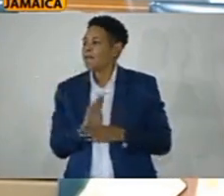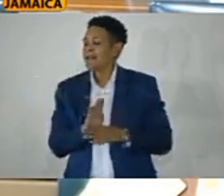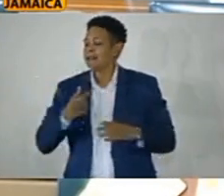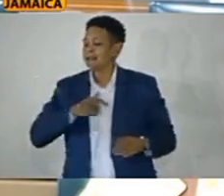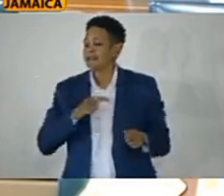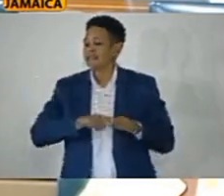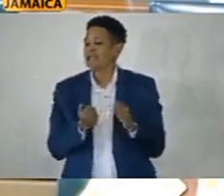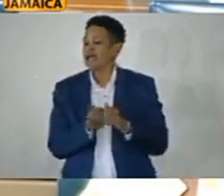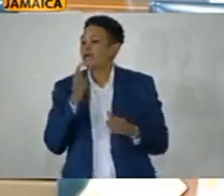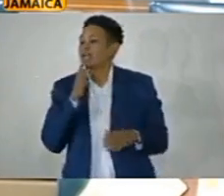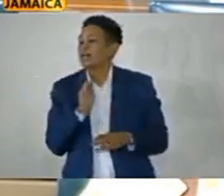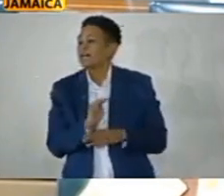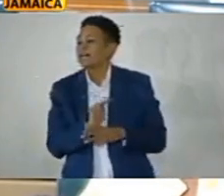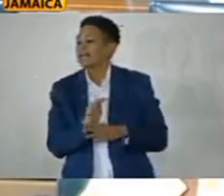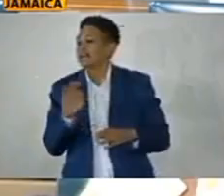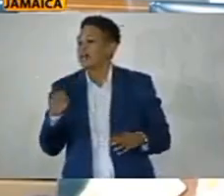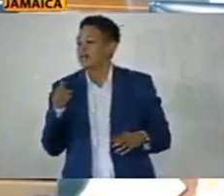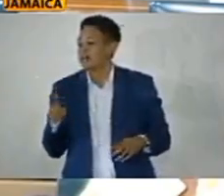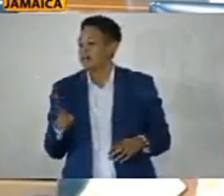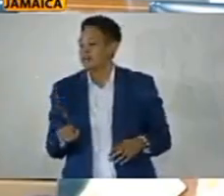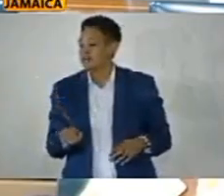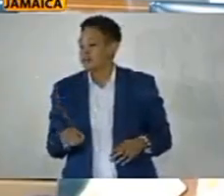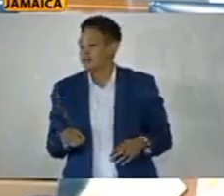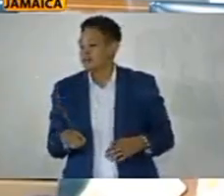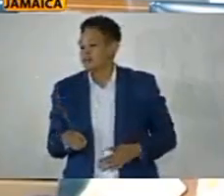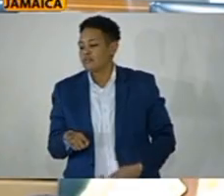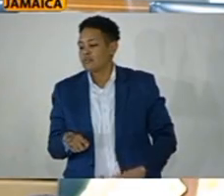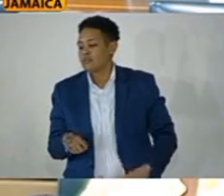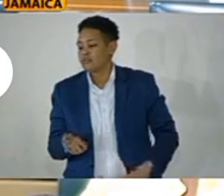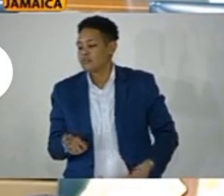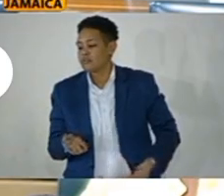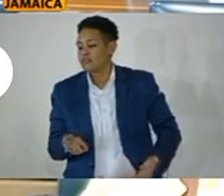Minister of... You want to go? Minister of Finance, with the supplement.